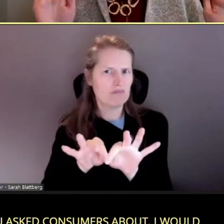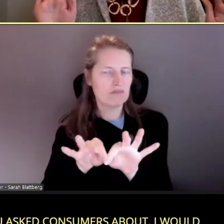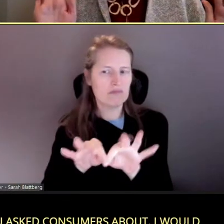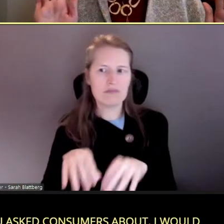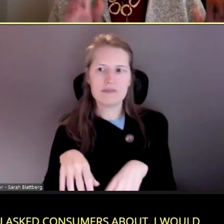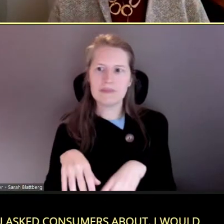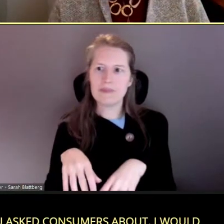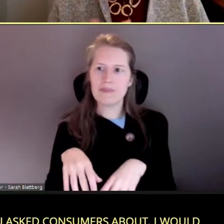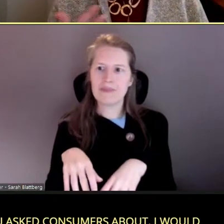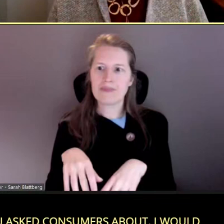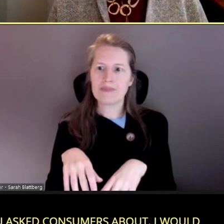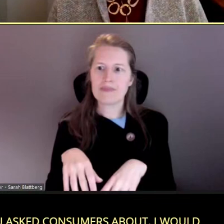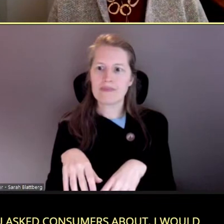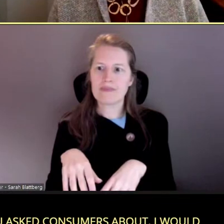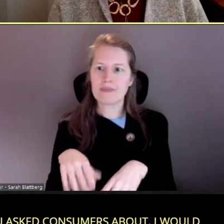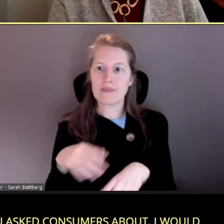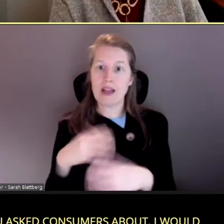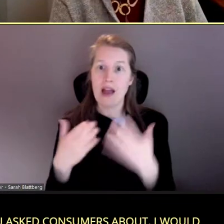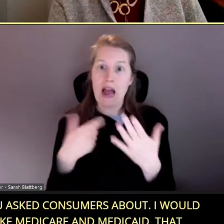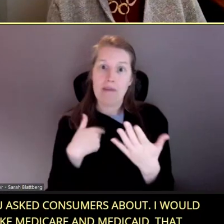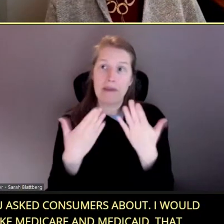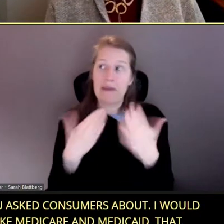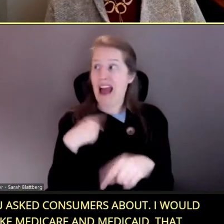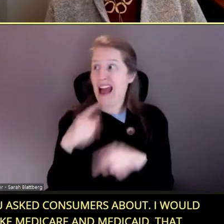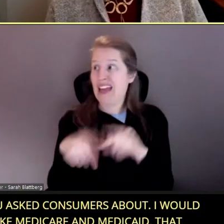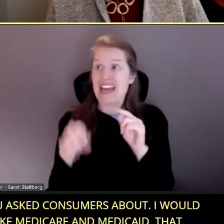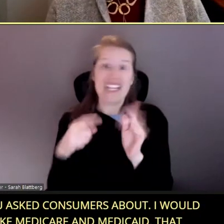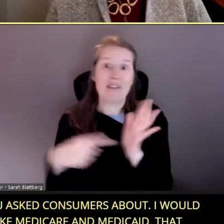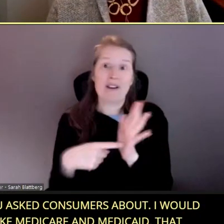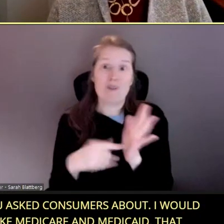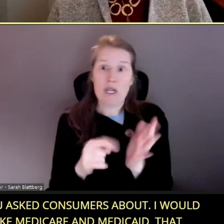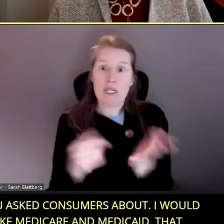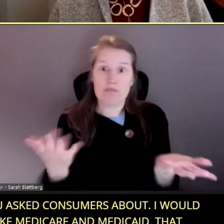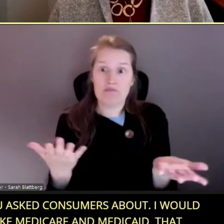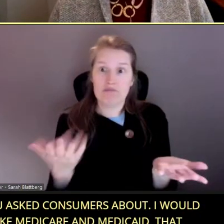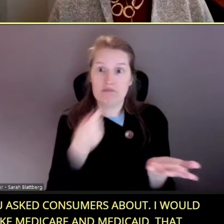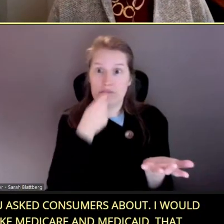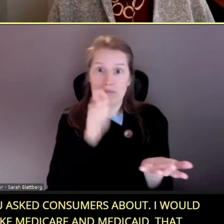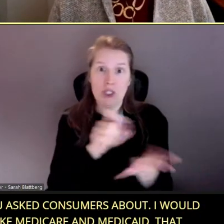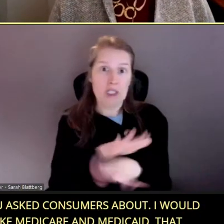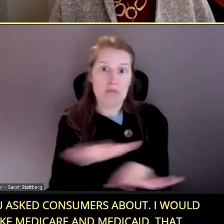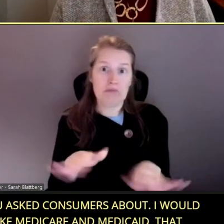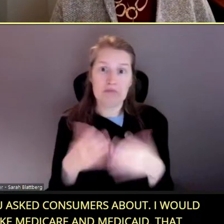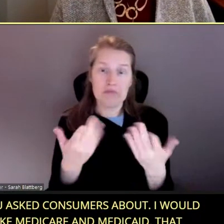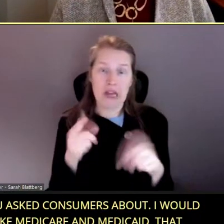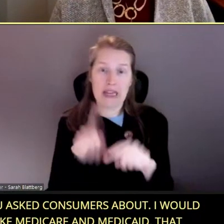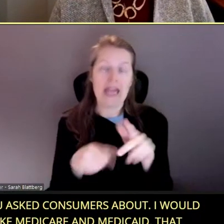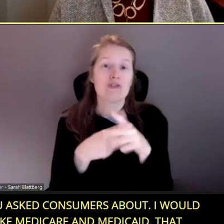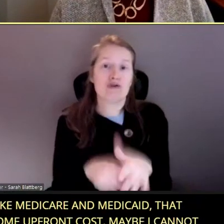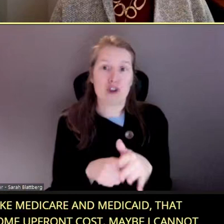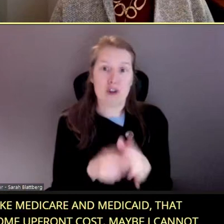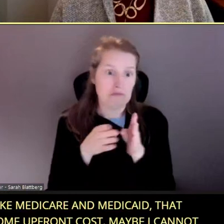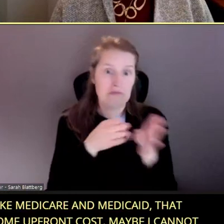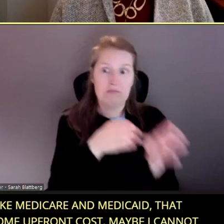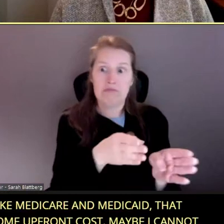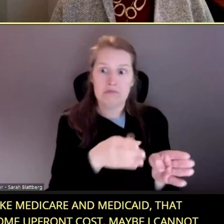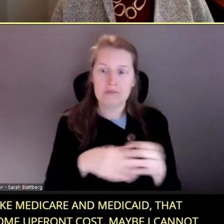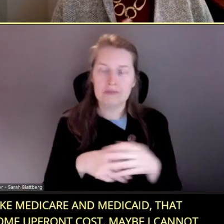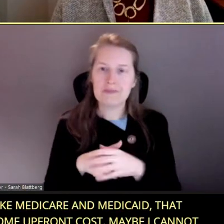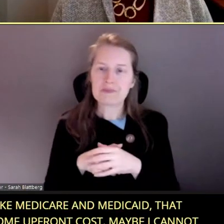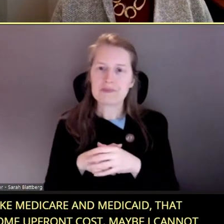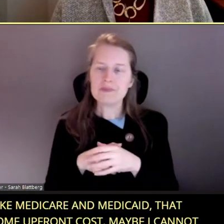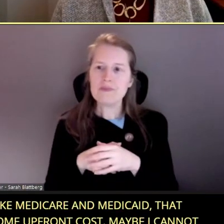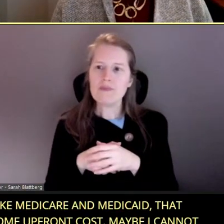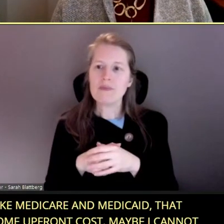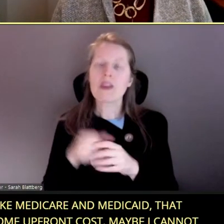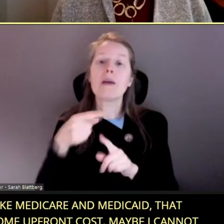know, maybe I can't even afford that upfront cost, so I shouldn't be considering it at all. And so, you know, that's one thing. But the